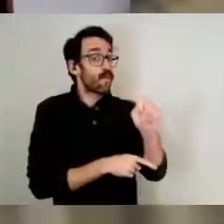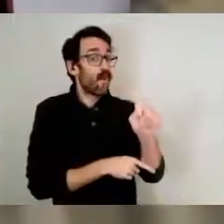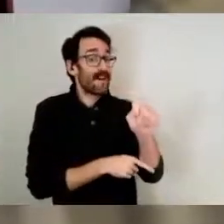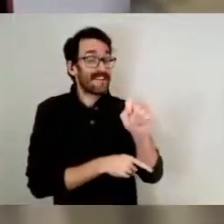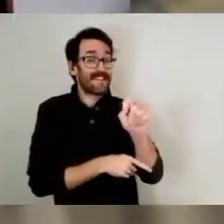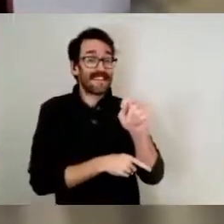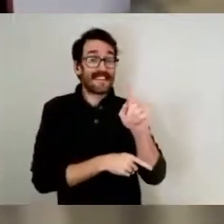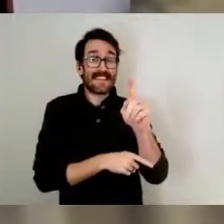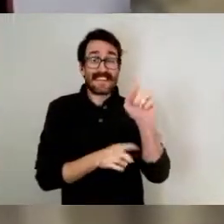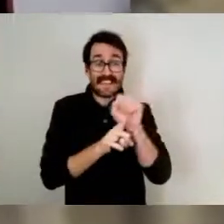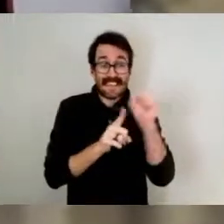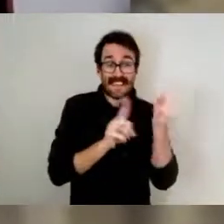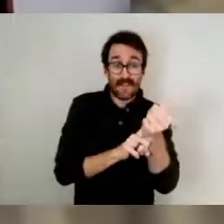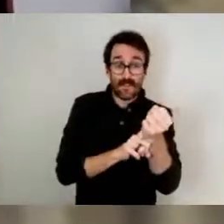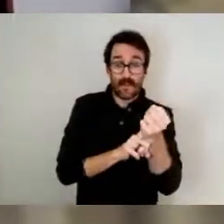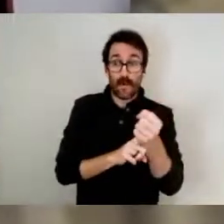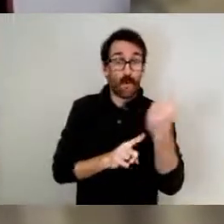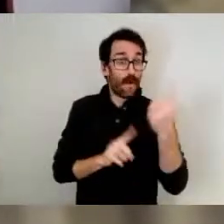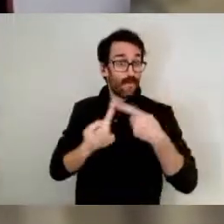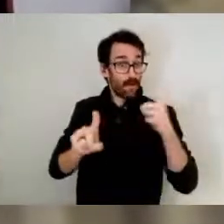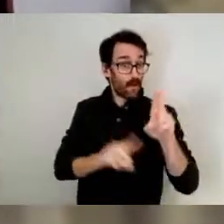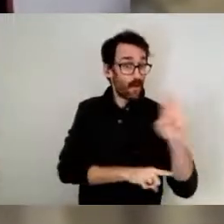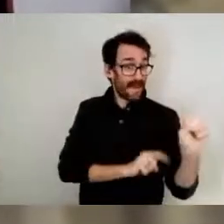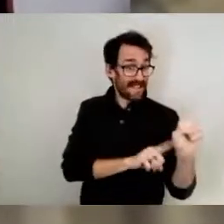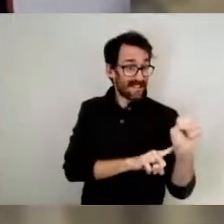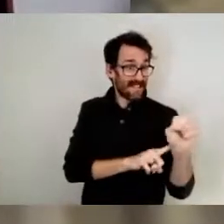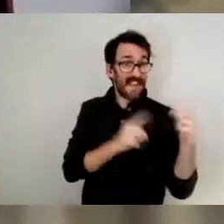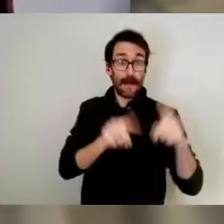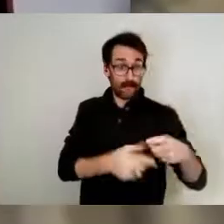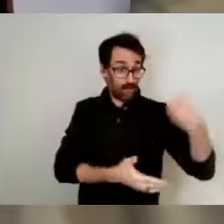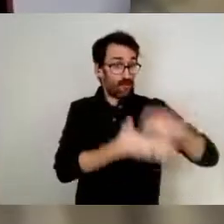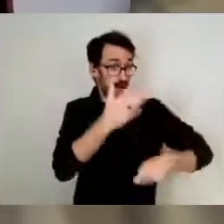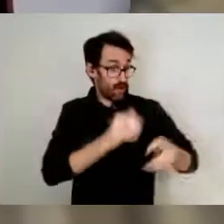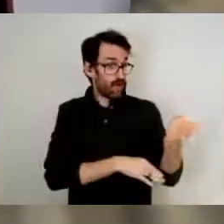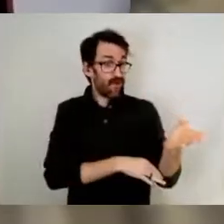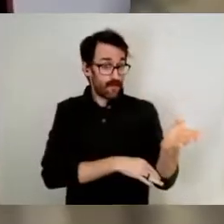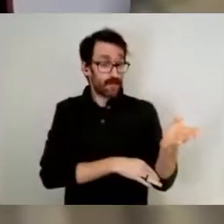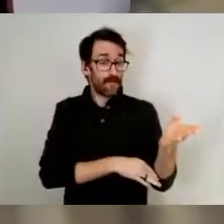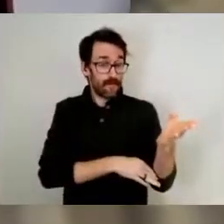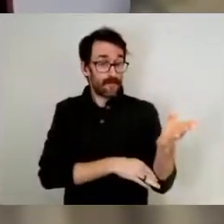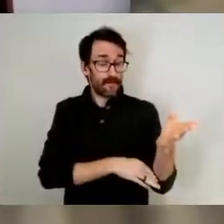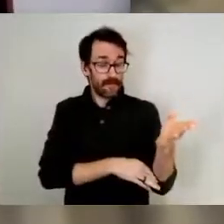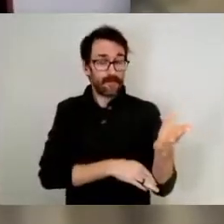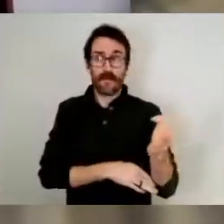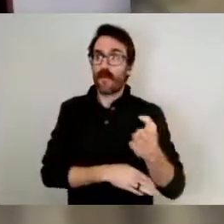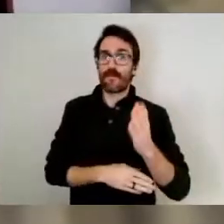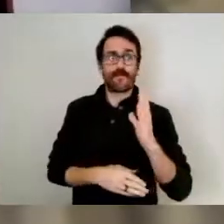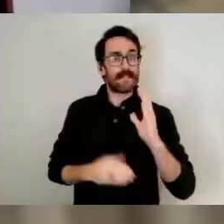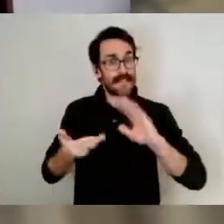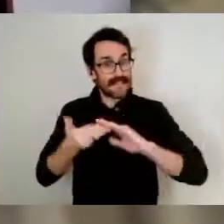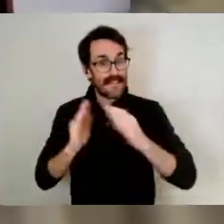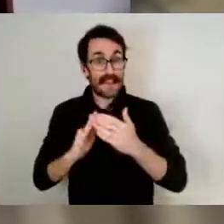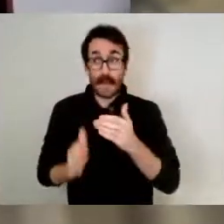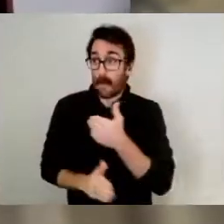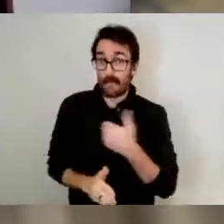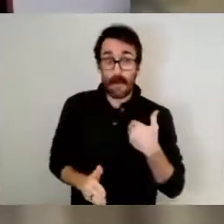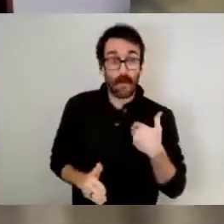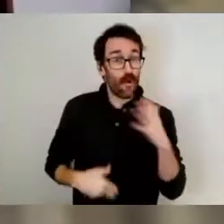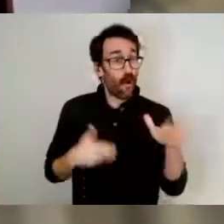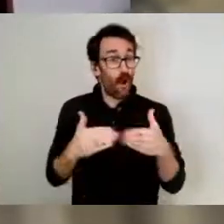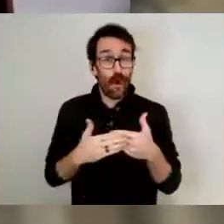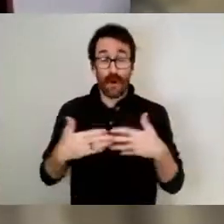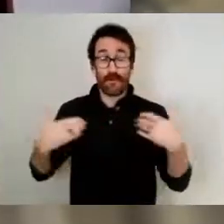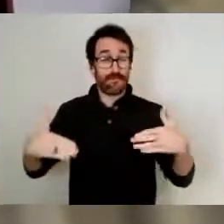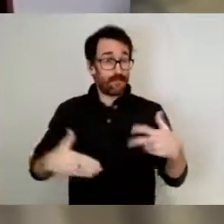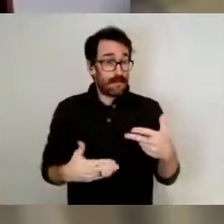our officers was swarmed by a group of people, to the point that we needed to call in a public order unit team to actually allow him